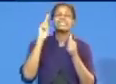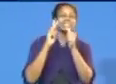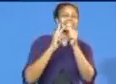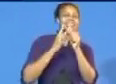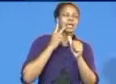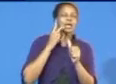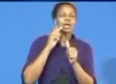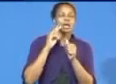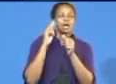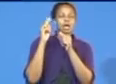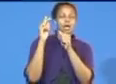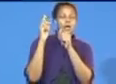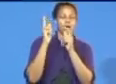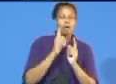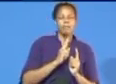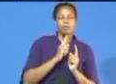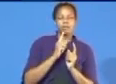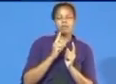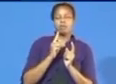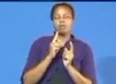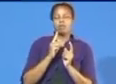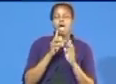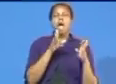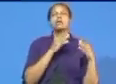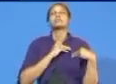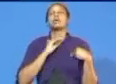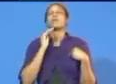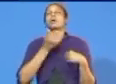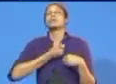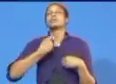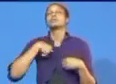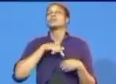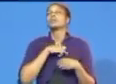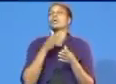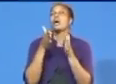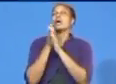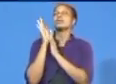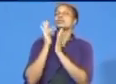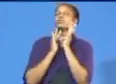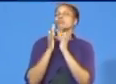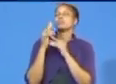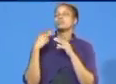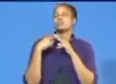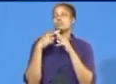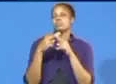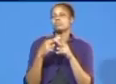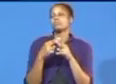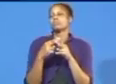receive us, we ask, in Jesus' name.